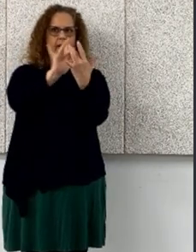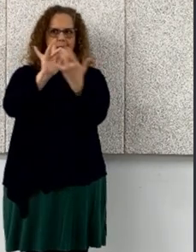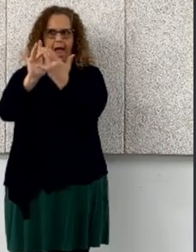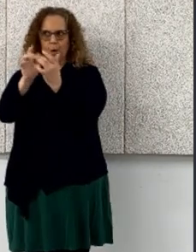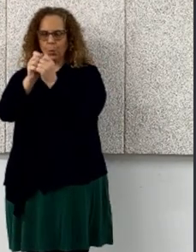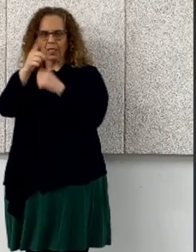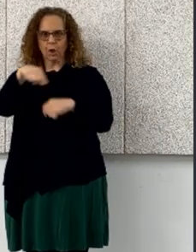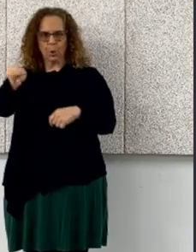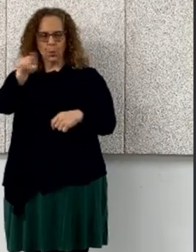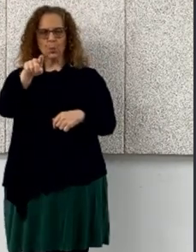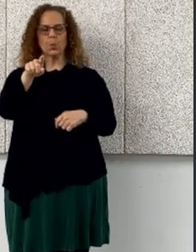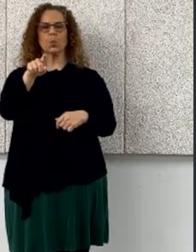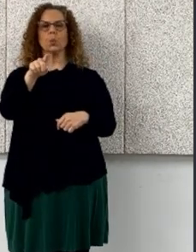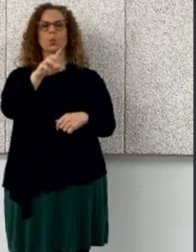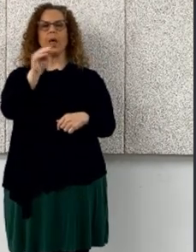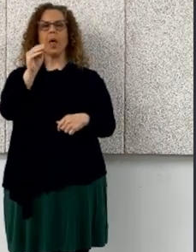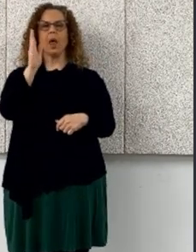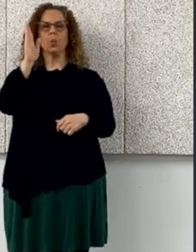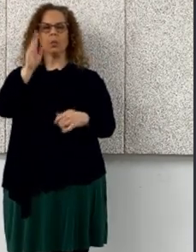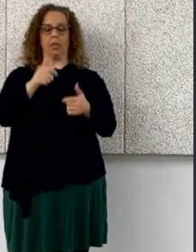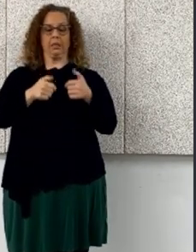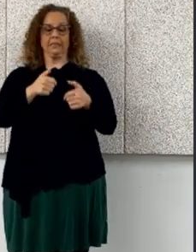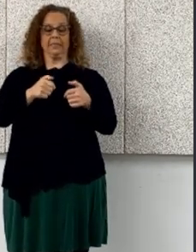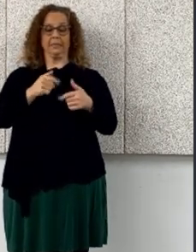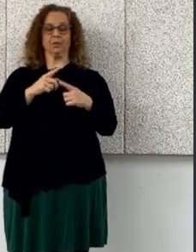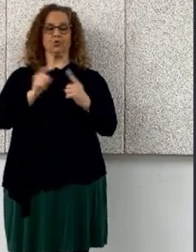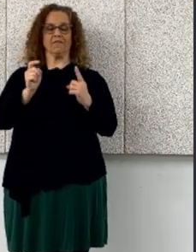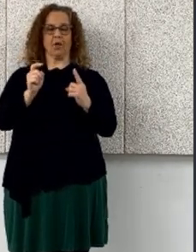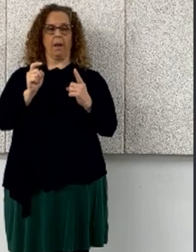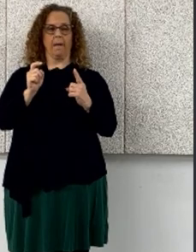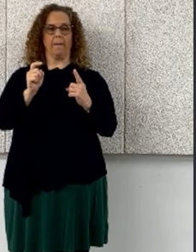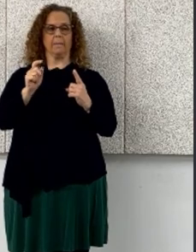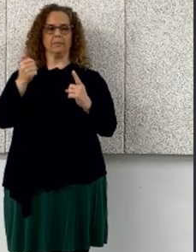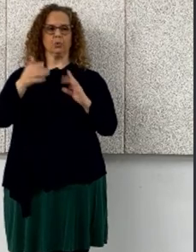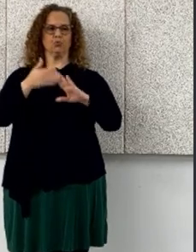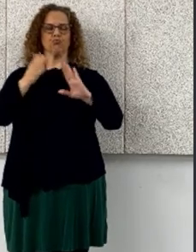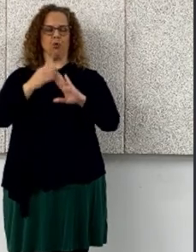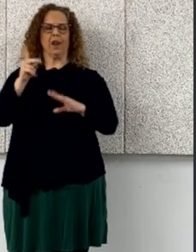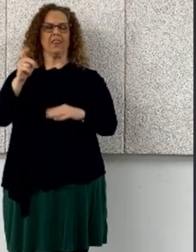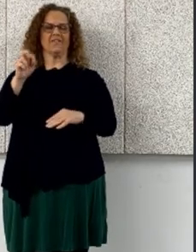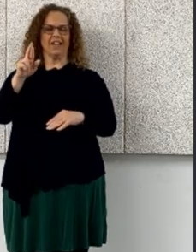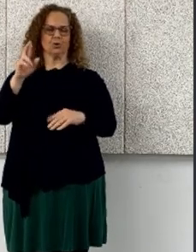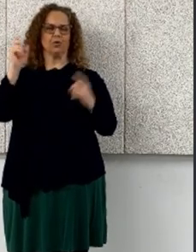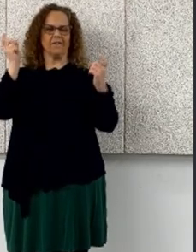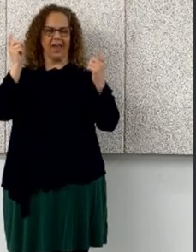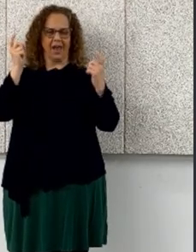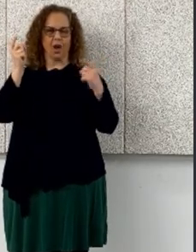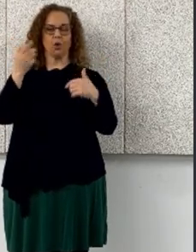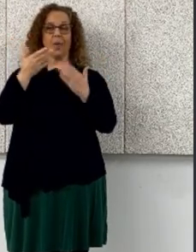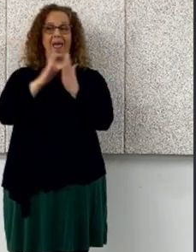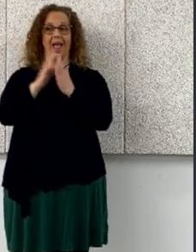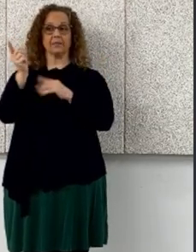What I will say, and I got the text message from the lovely Audrey Rush who's running the vendor fair, we were asking folks who are attending